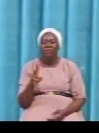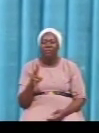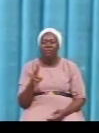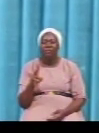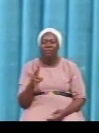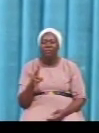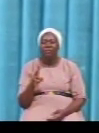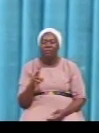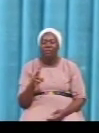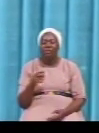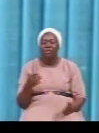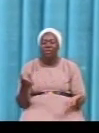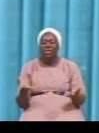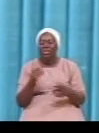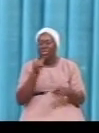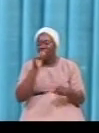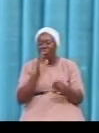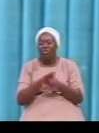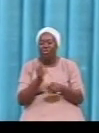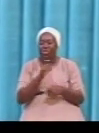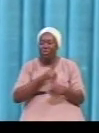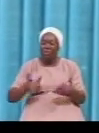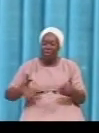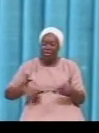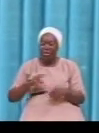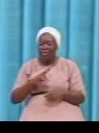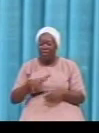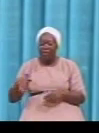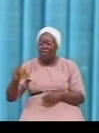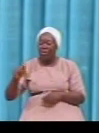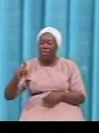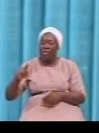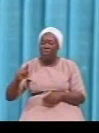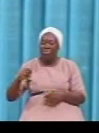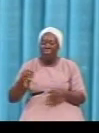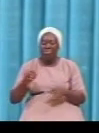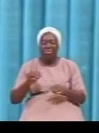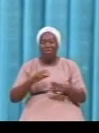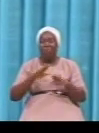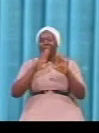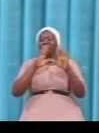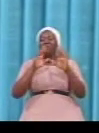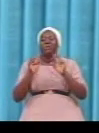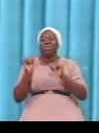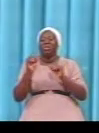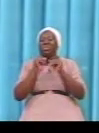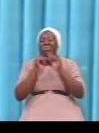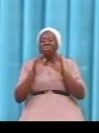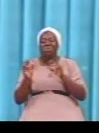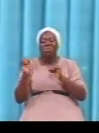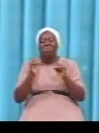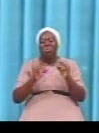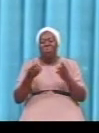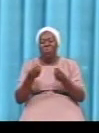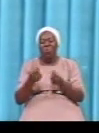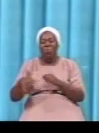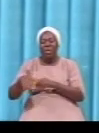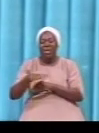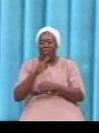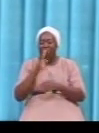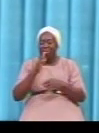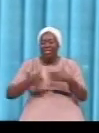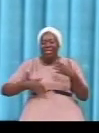Here is a promise. Verse 21. Fear not, O land. Be glad and